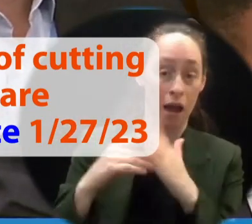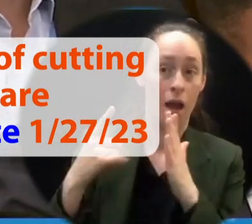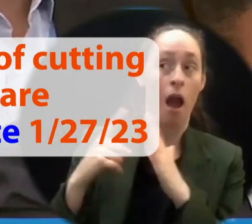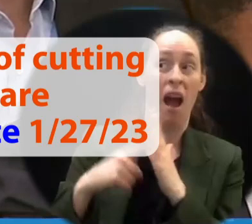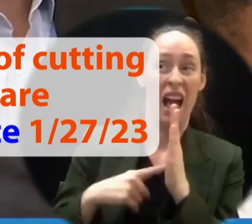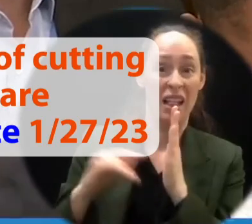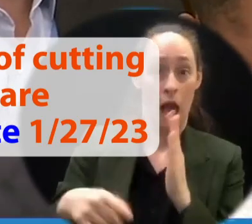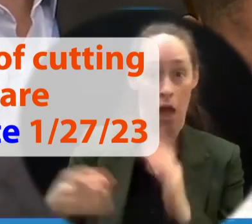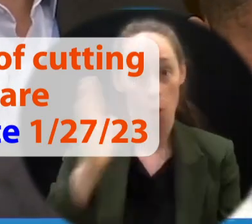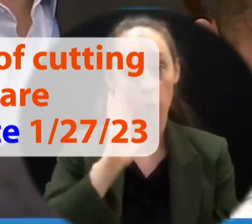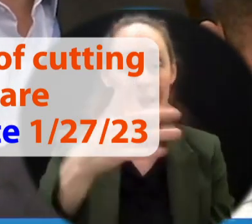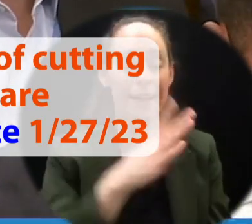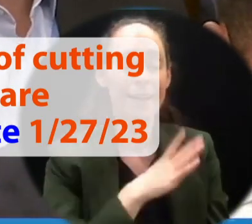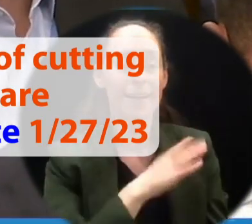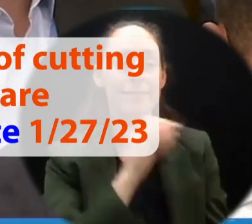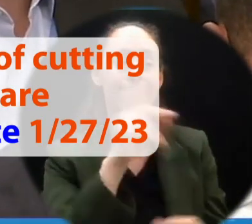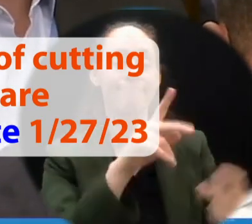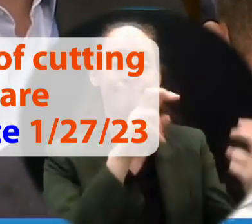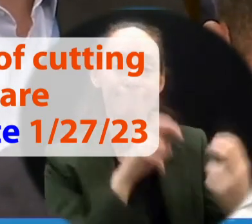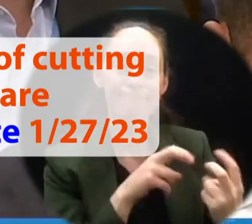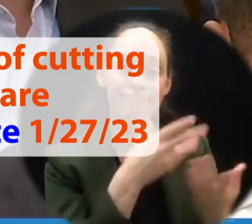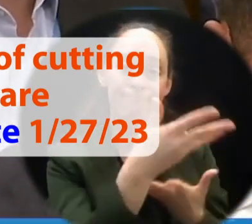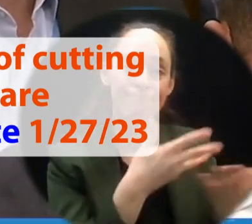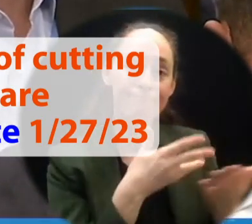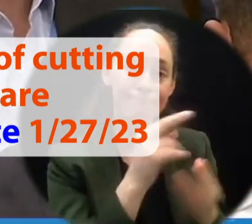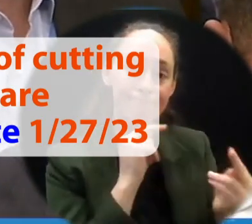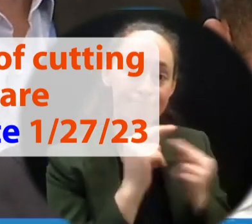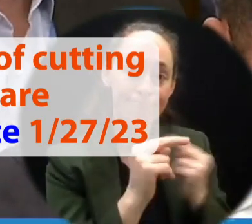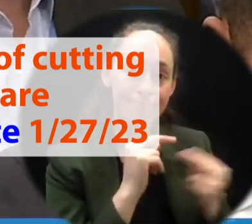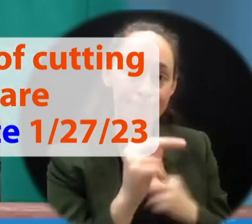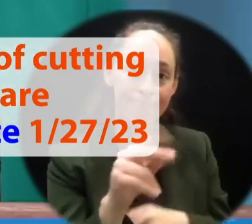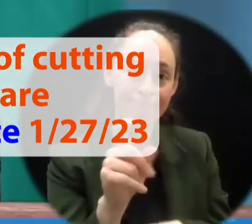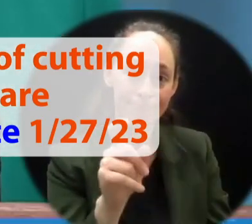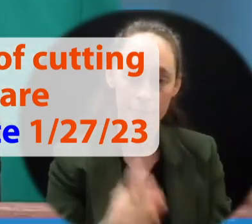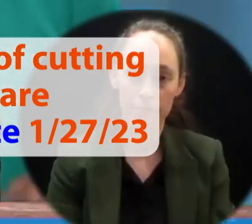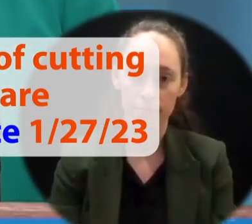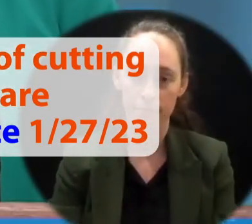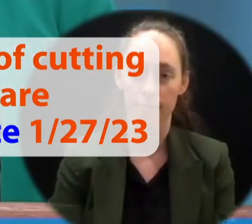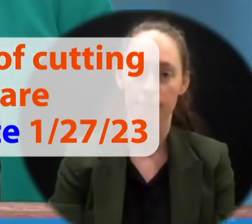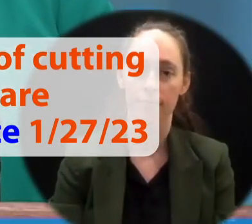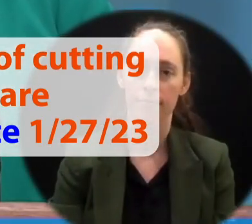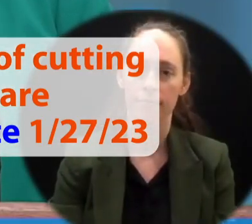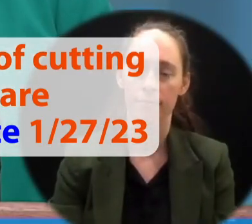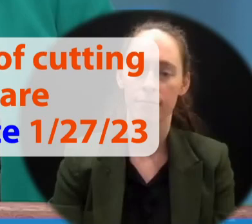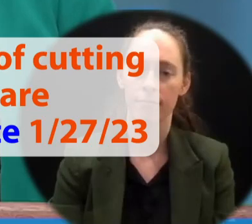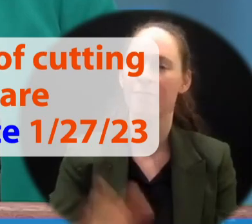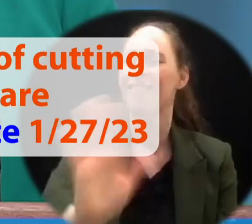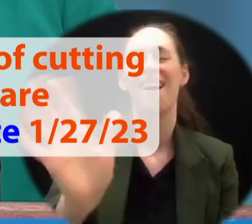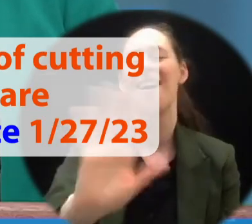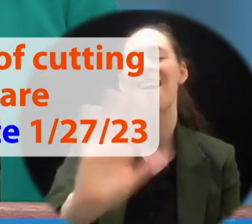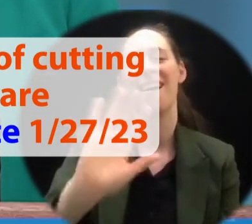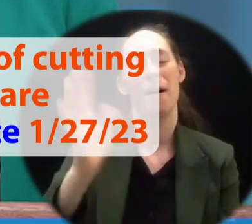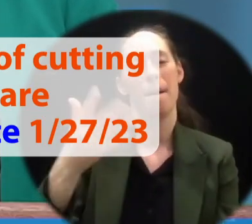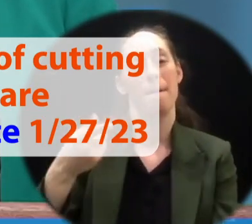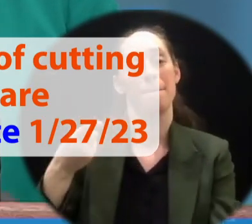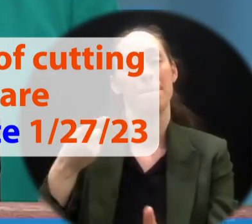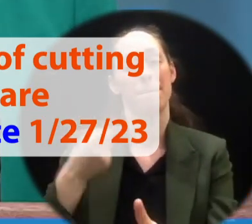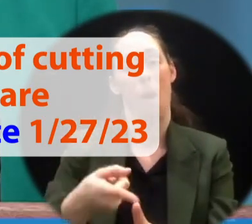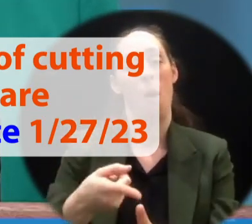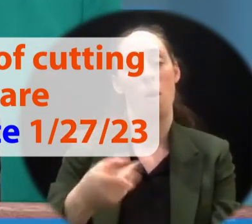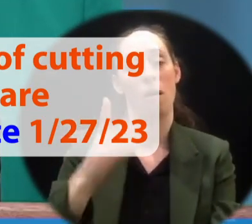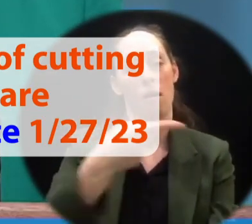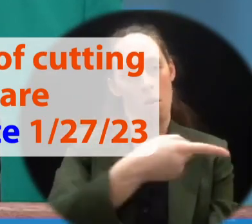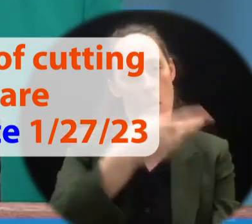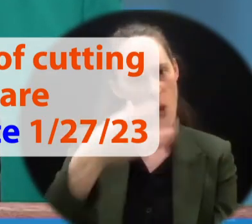them on that plan? What would be the point of them presenting you with a list of demands? Well, what I'm saying is they want to cut,